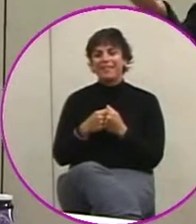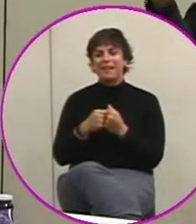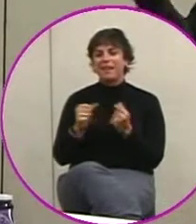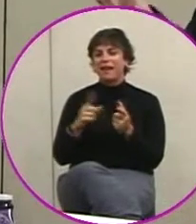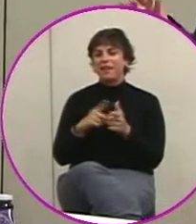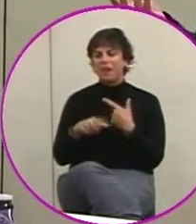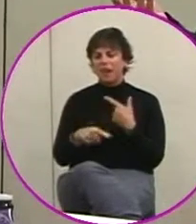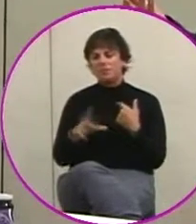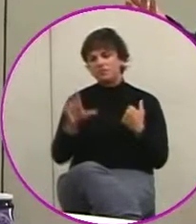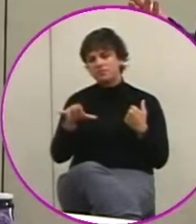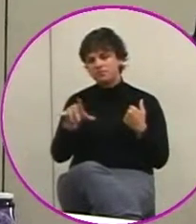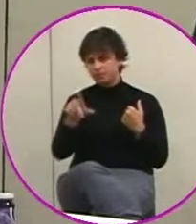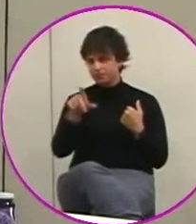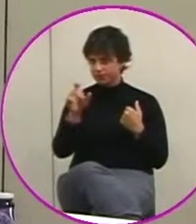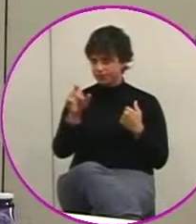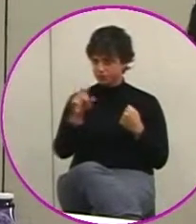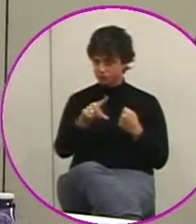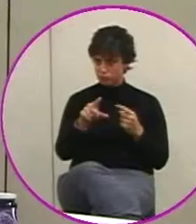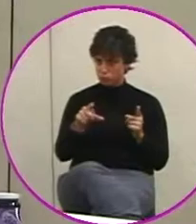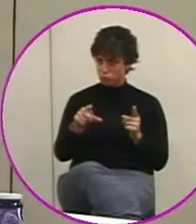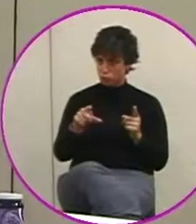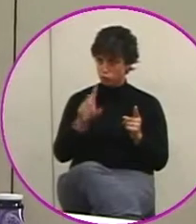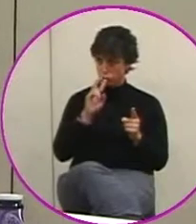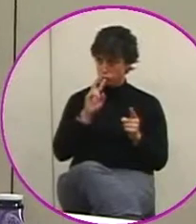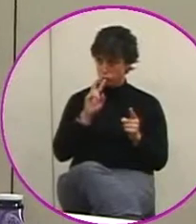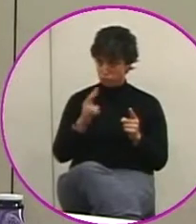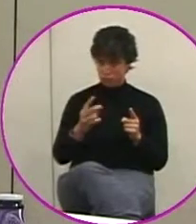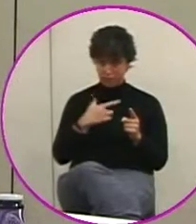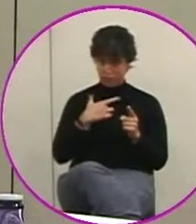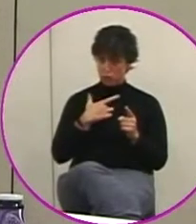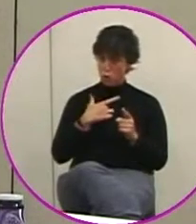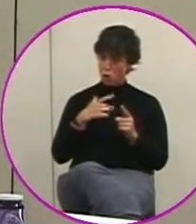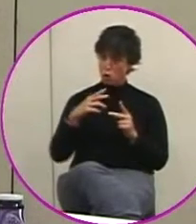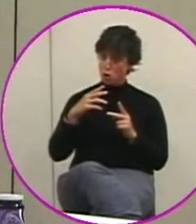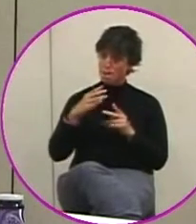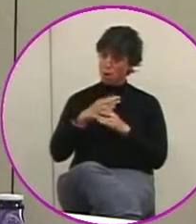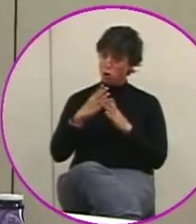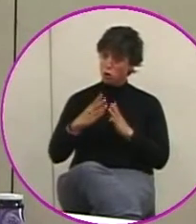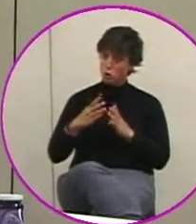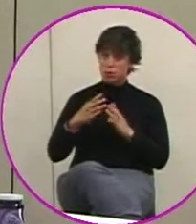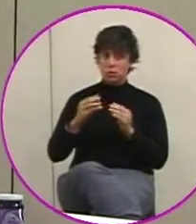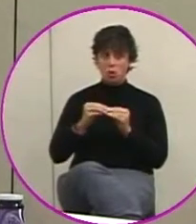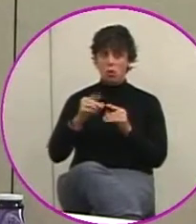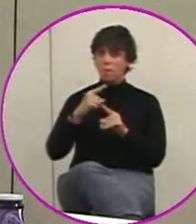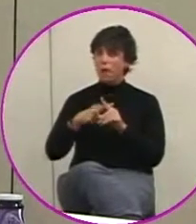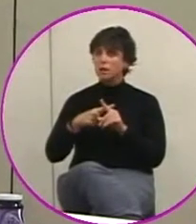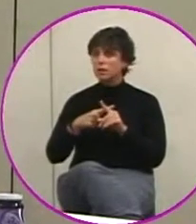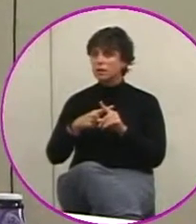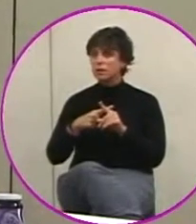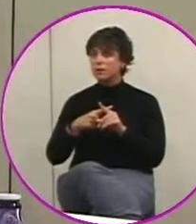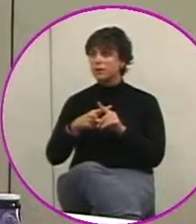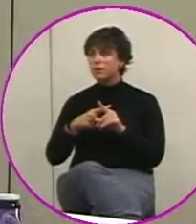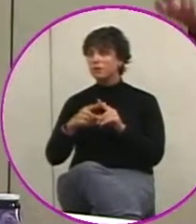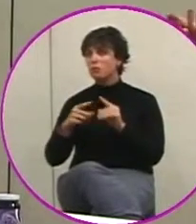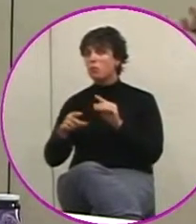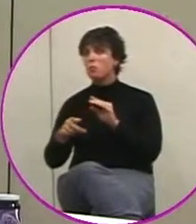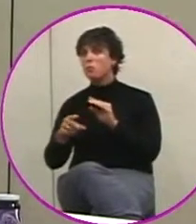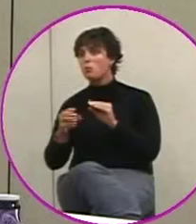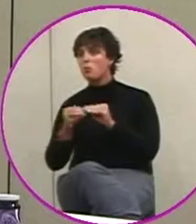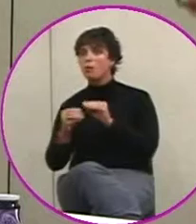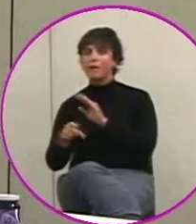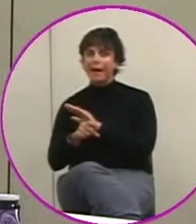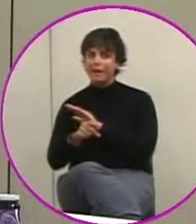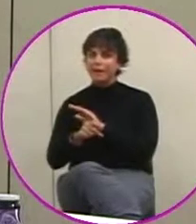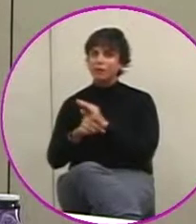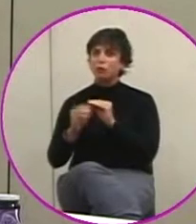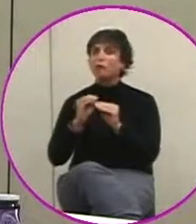asked, do you perceive that your partner was more or less positive with you? Were they more positive? Were they more punitive